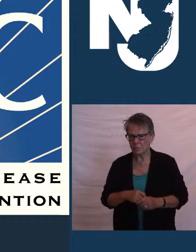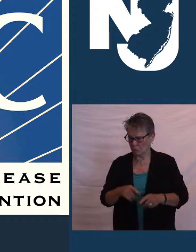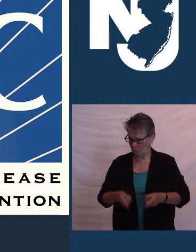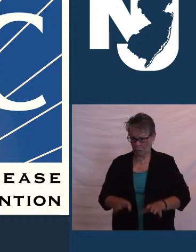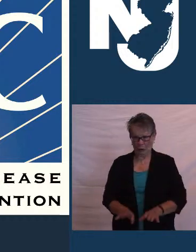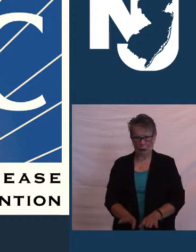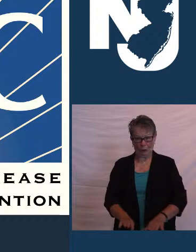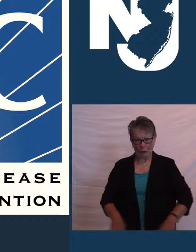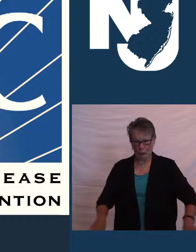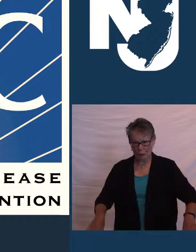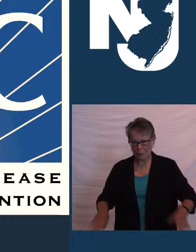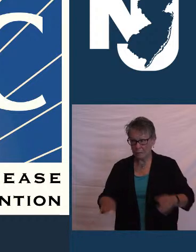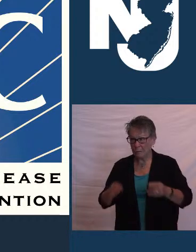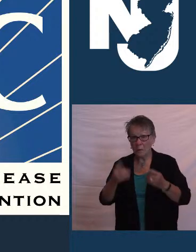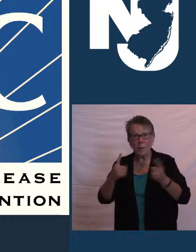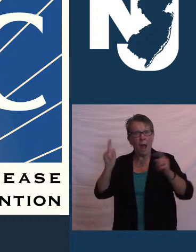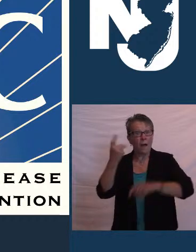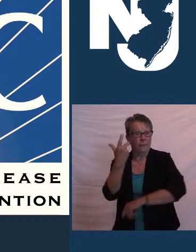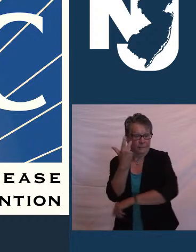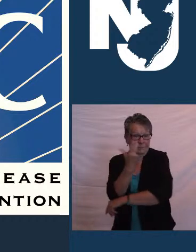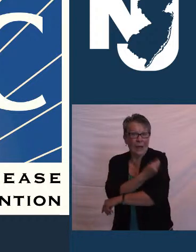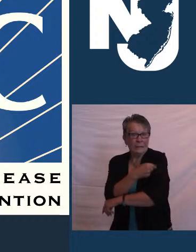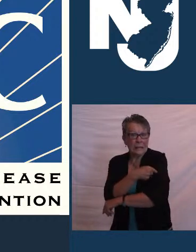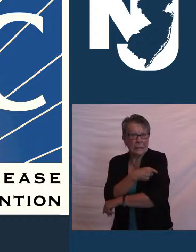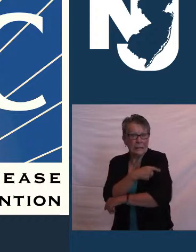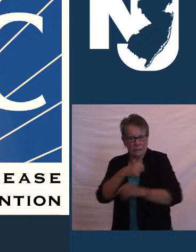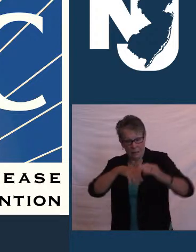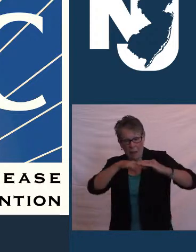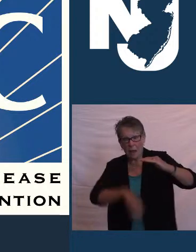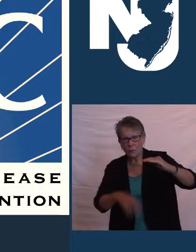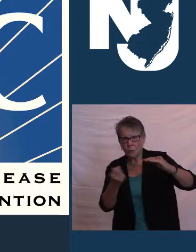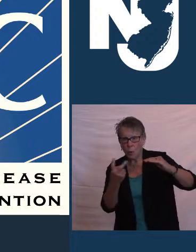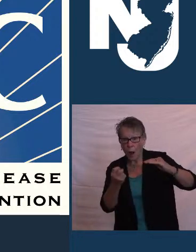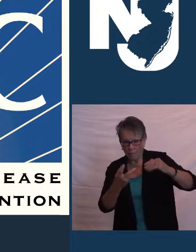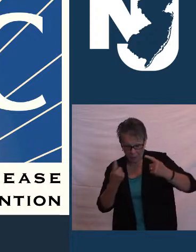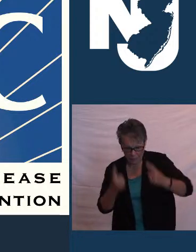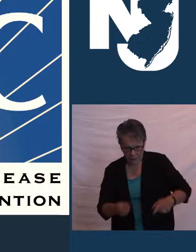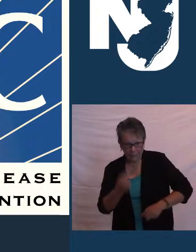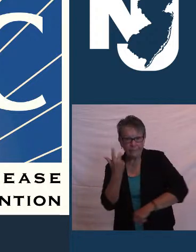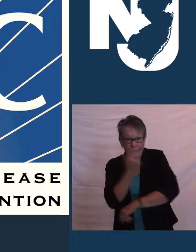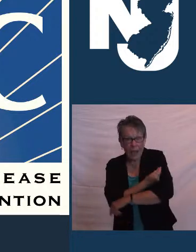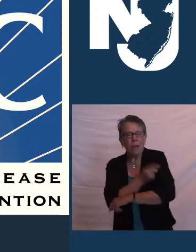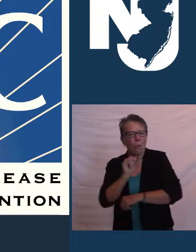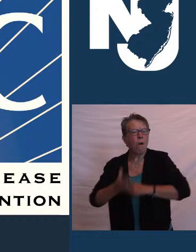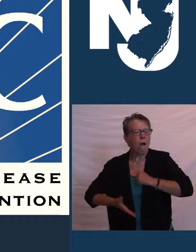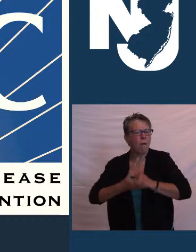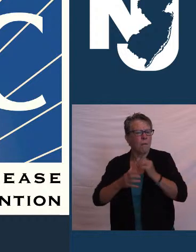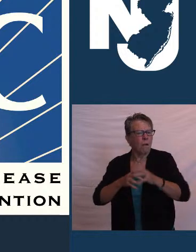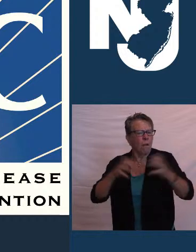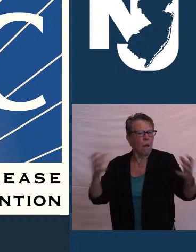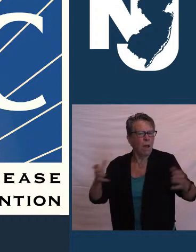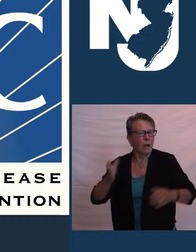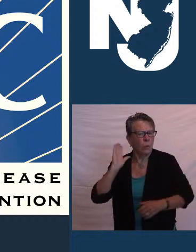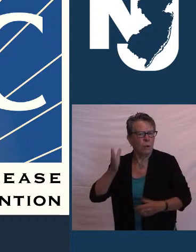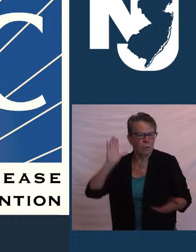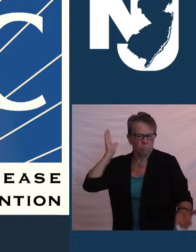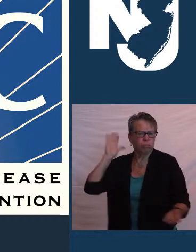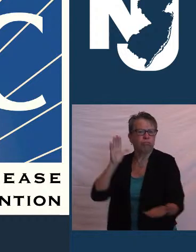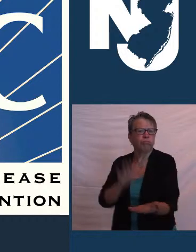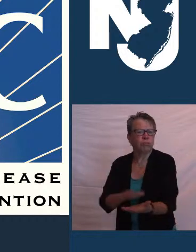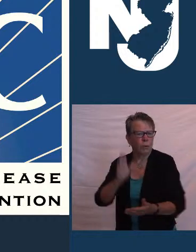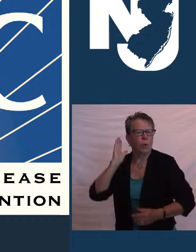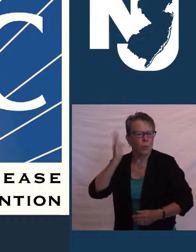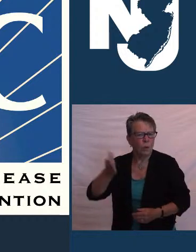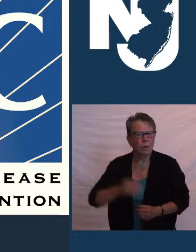the benefits of masking as part of a layered approach to safety are inarguable. While we're on the topic, I want